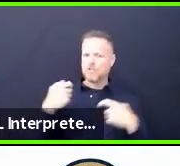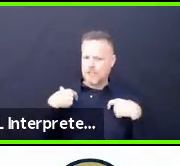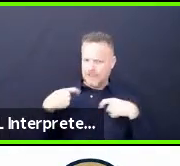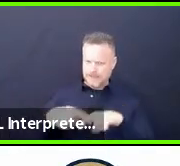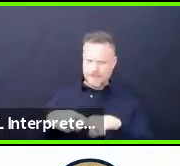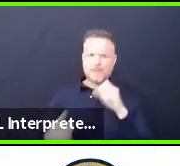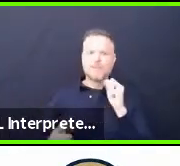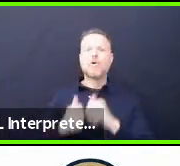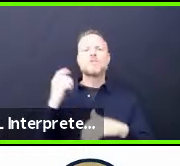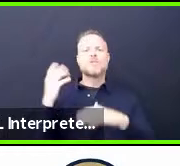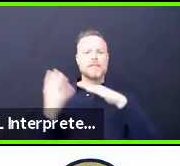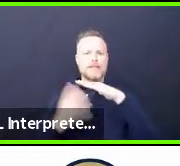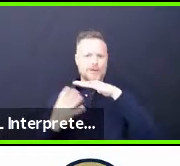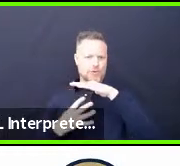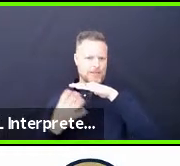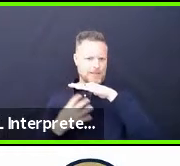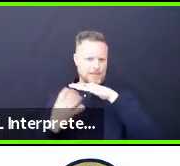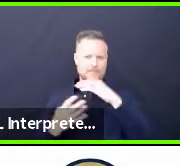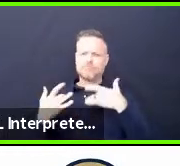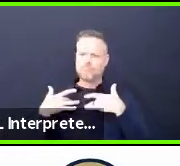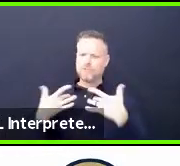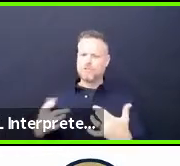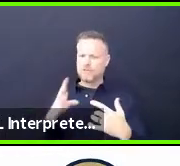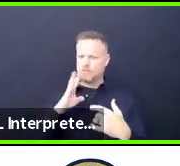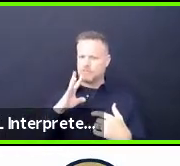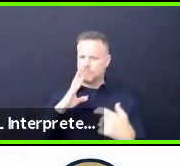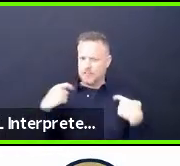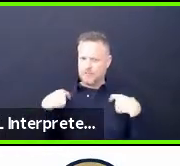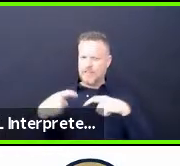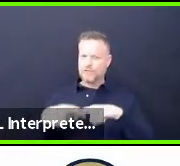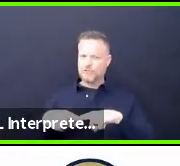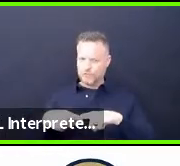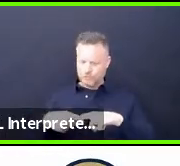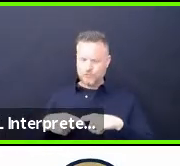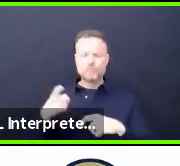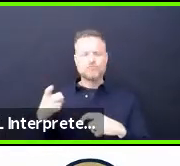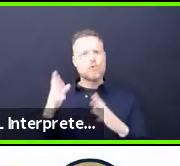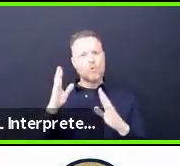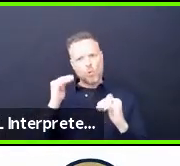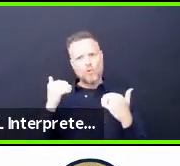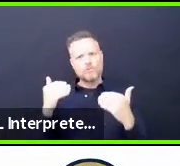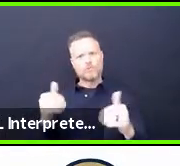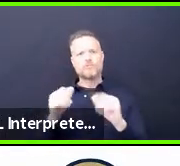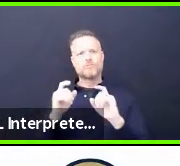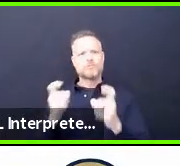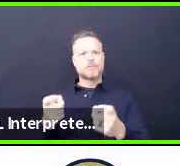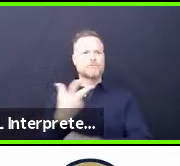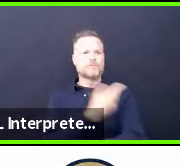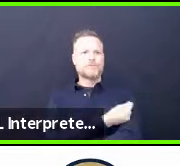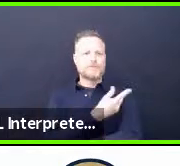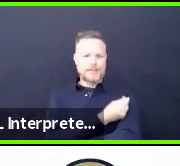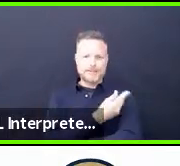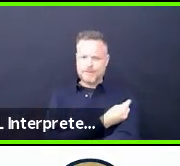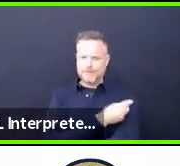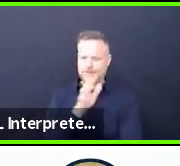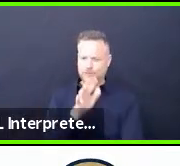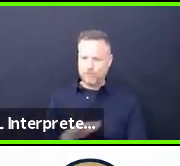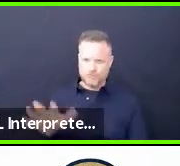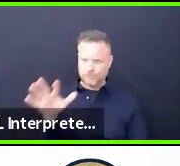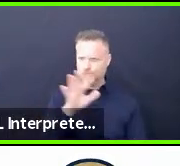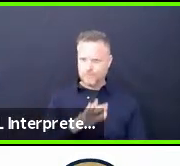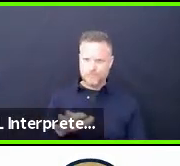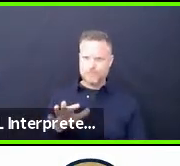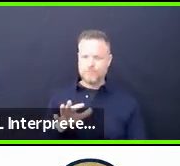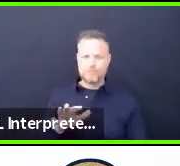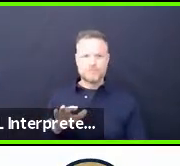immigrant, primarily Spanish speaking, and we're hoping to continue to be able to vaccine clinics throughout. And I just wanted to make my